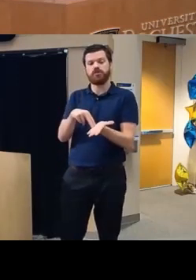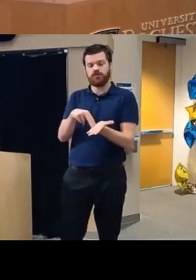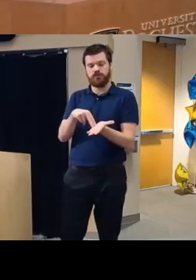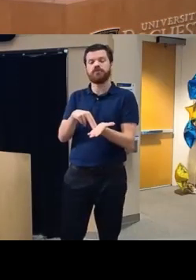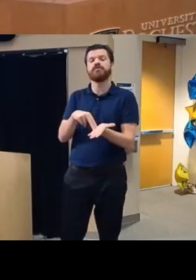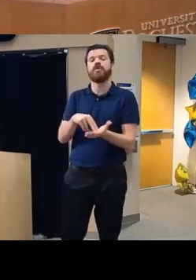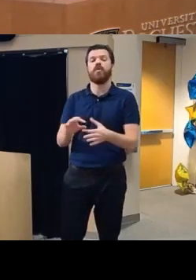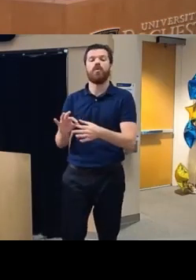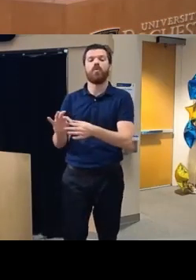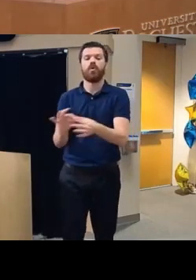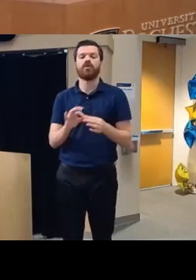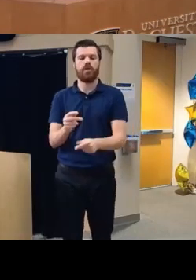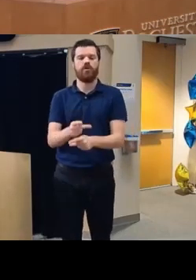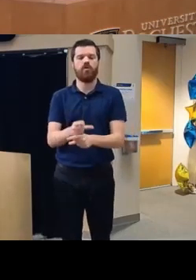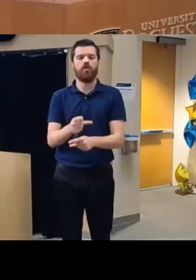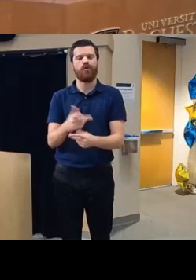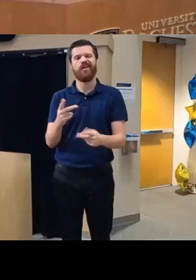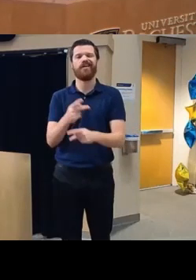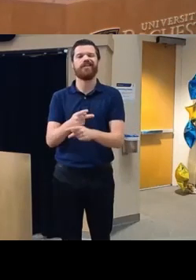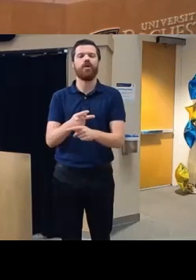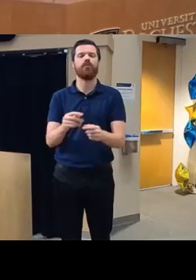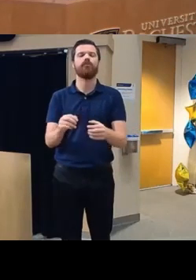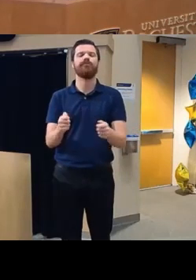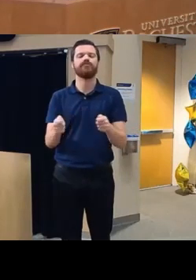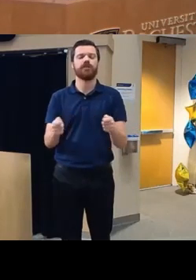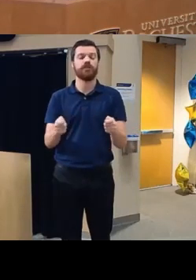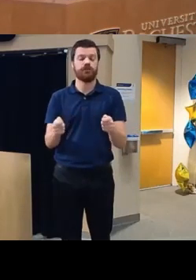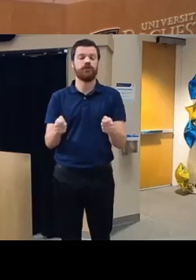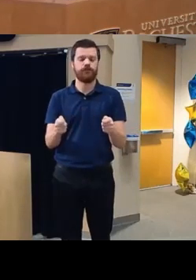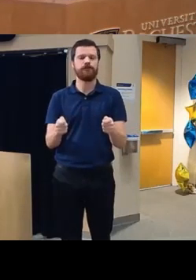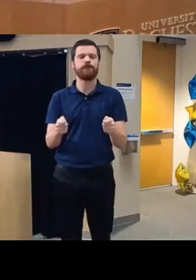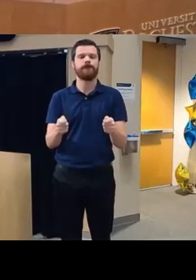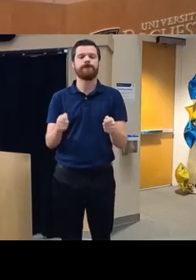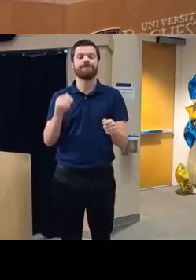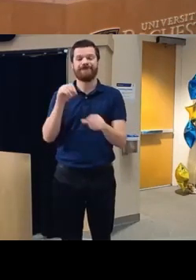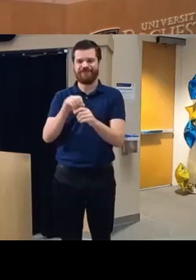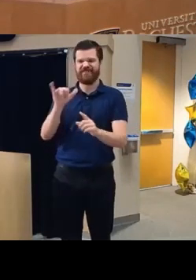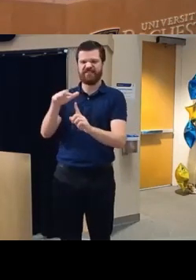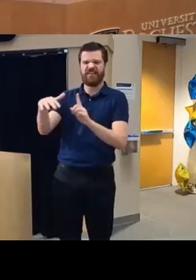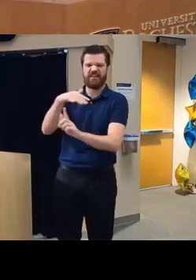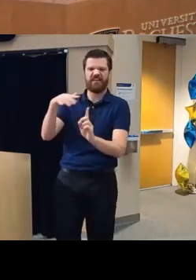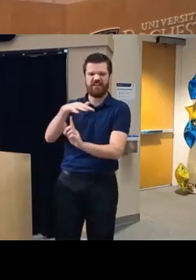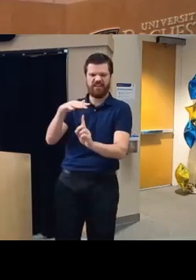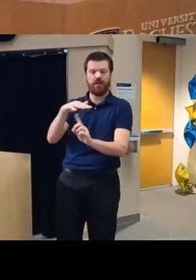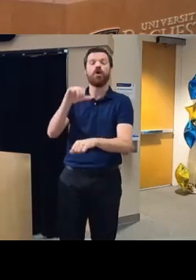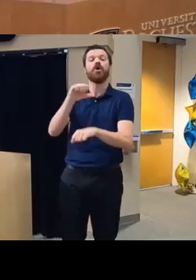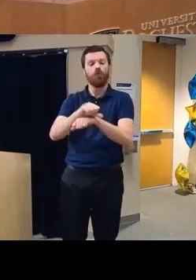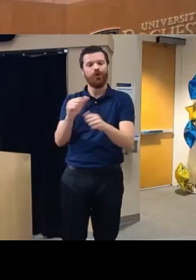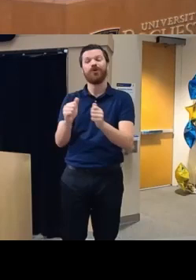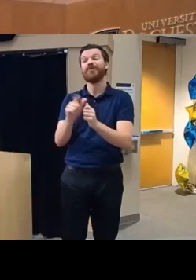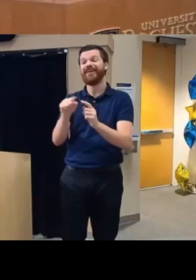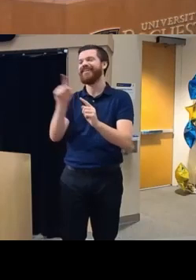to do coordination of care and kind of care management in that setting, to work with primary